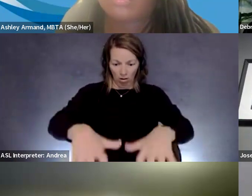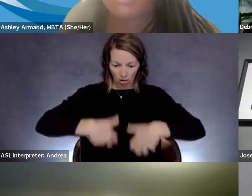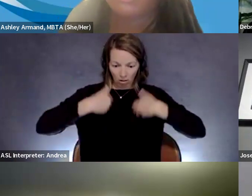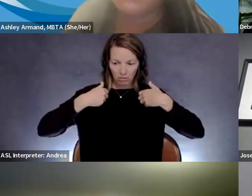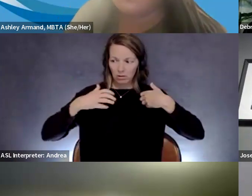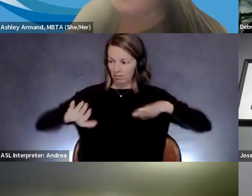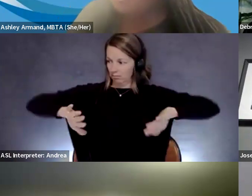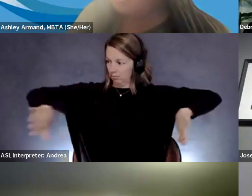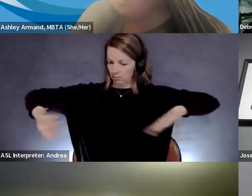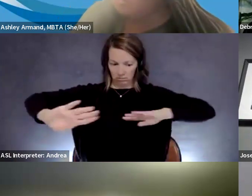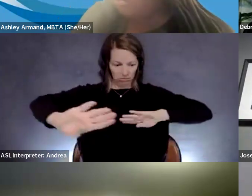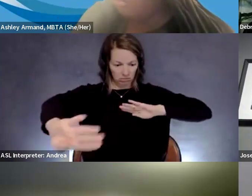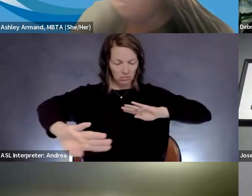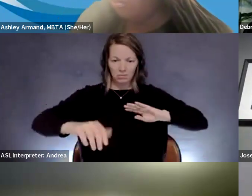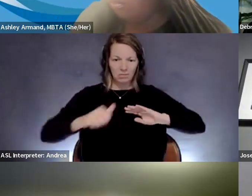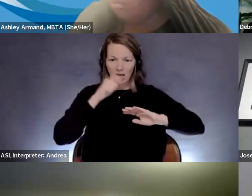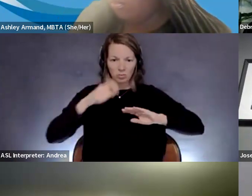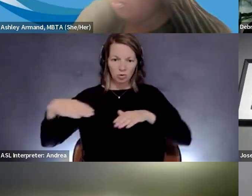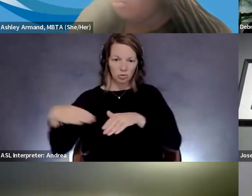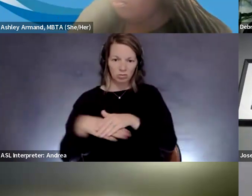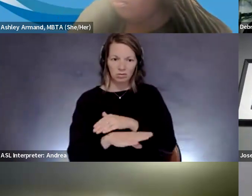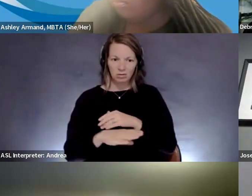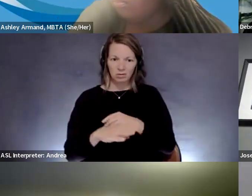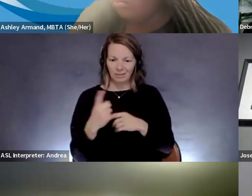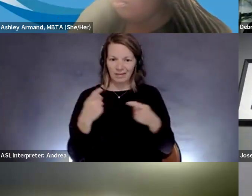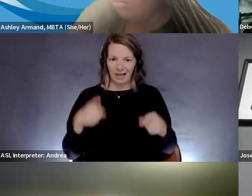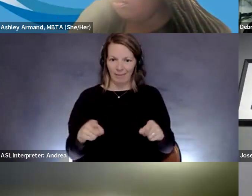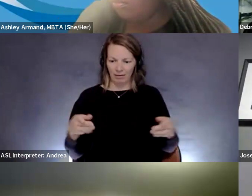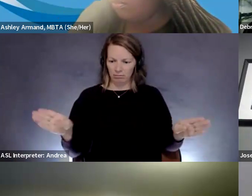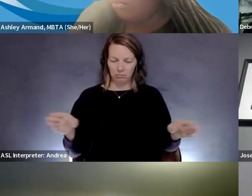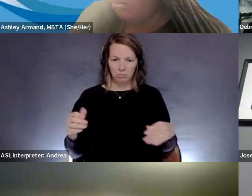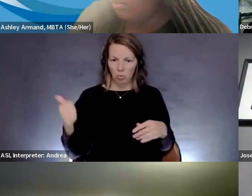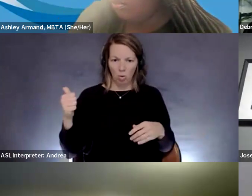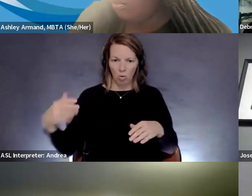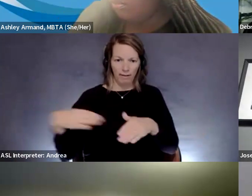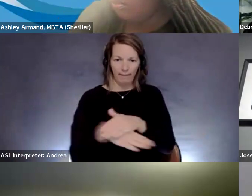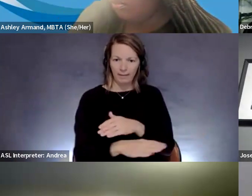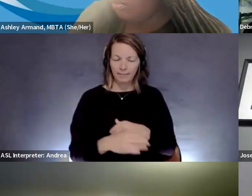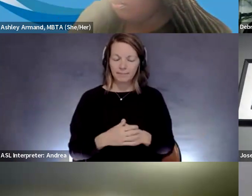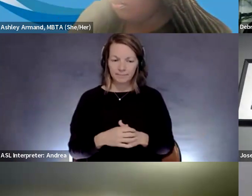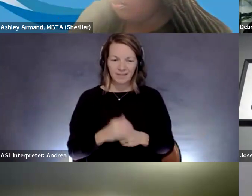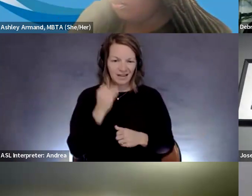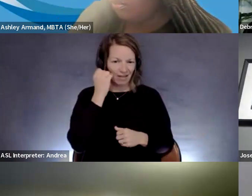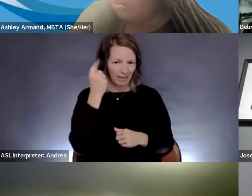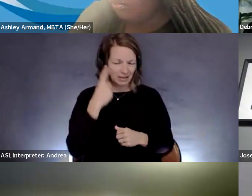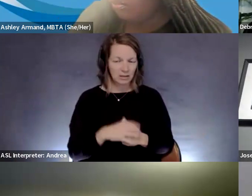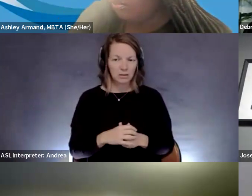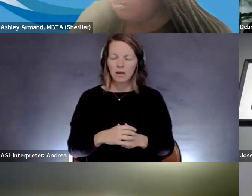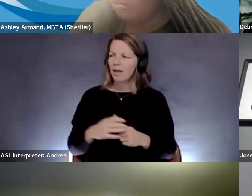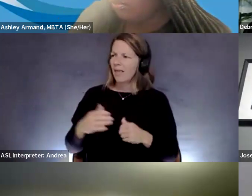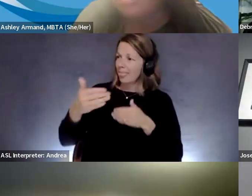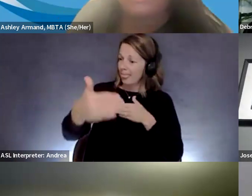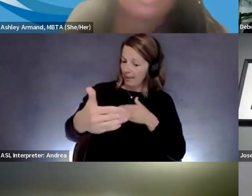everything outside of that's not supposed to know that something's happening, you know, kind of in a simple sense, if that makes sense. The box